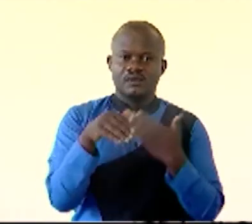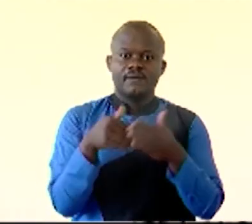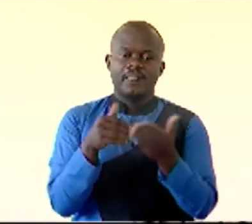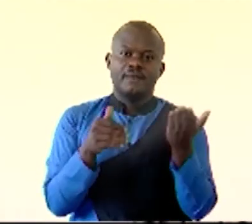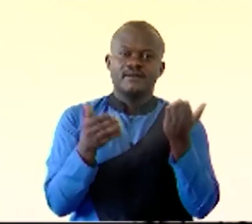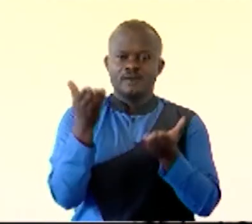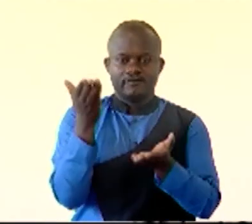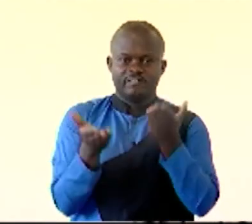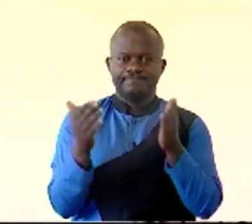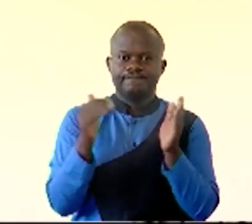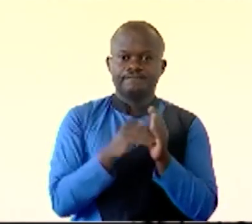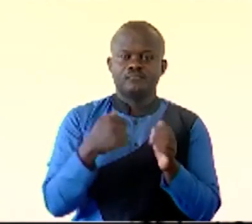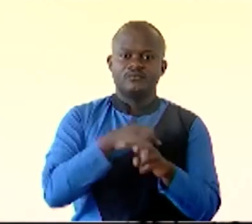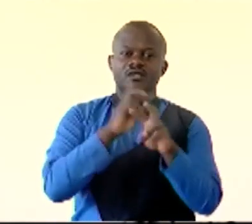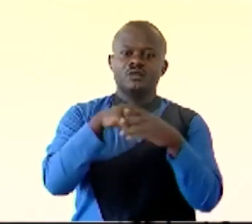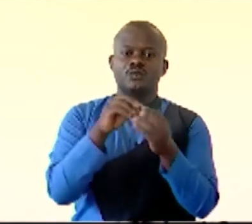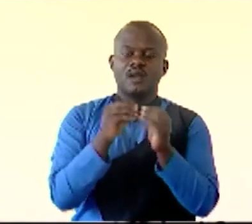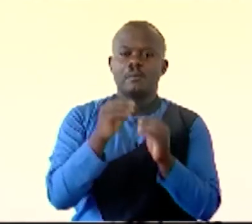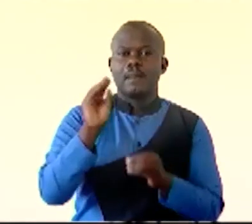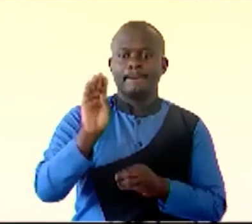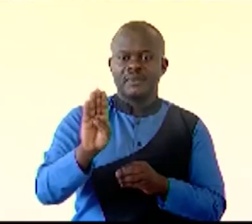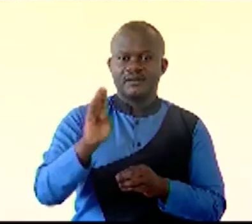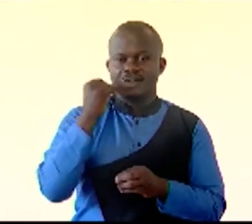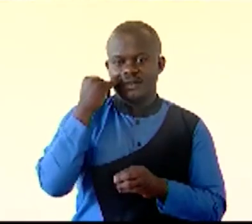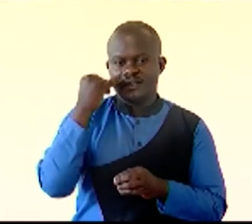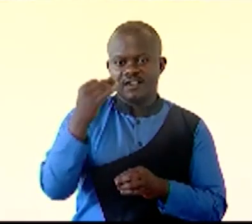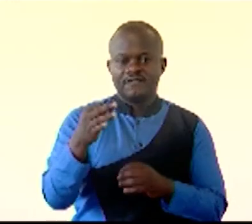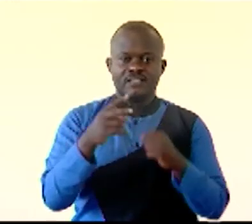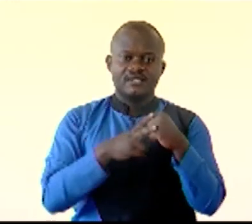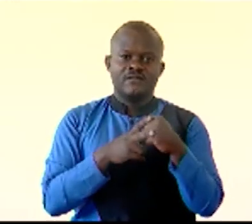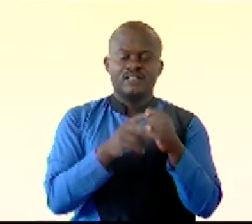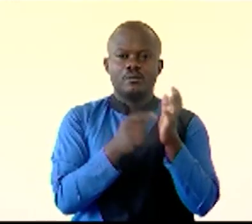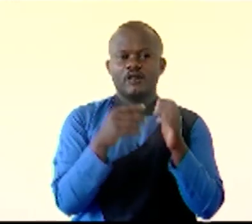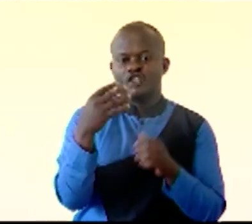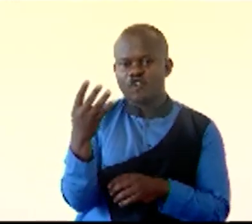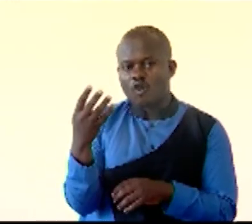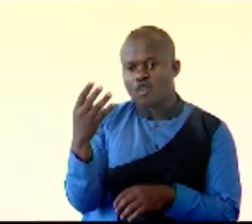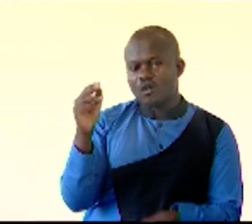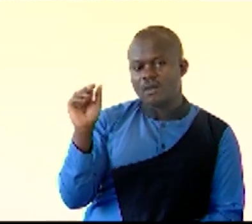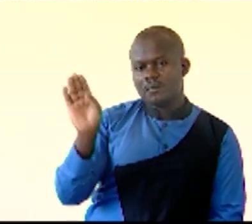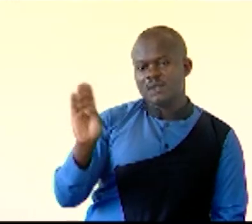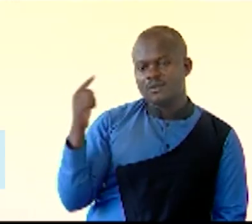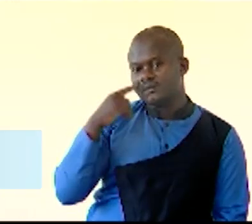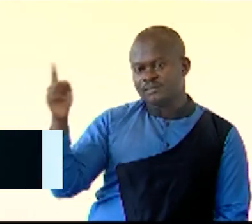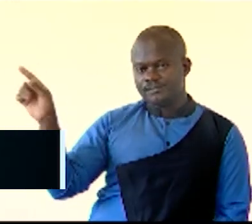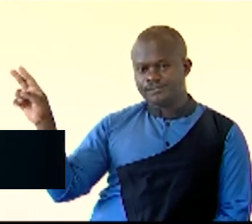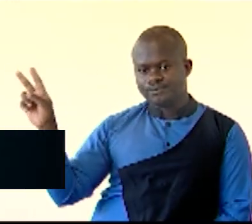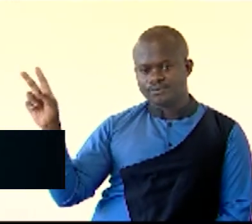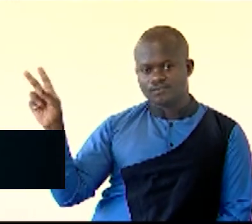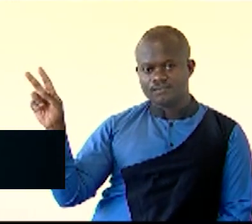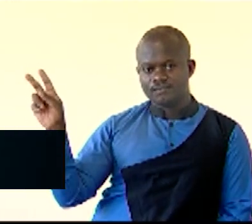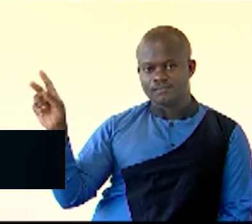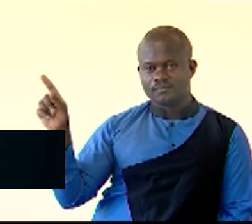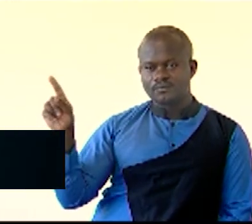balanced. And we go to number B. If 7.4 grams of magnesium nitrate are completely